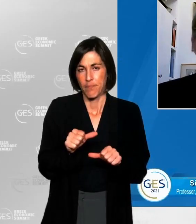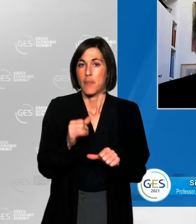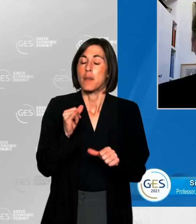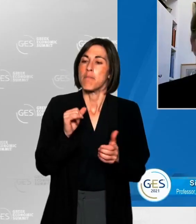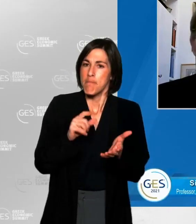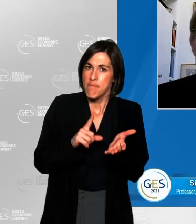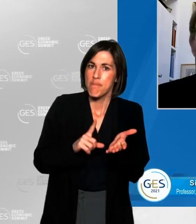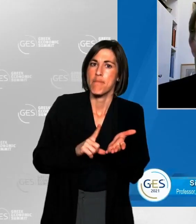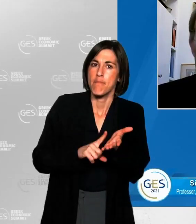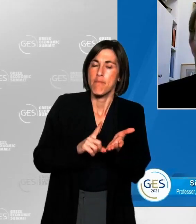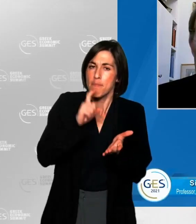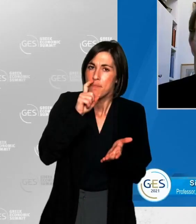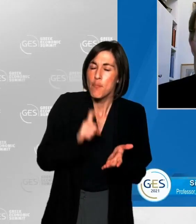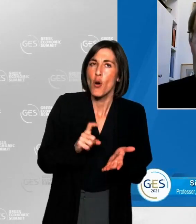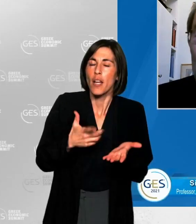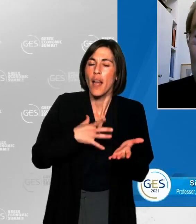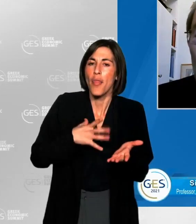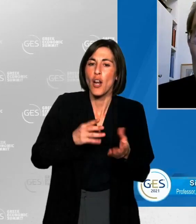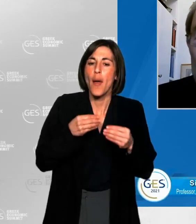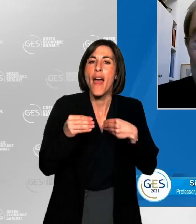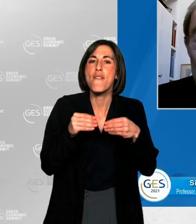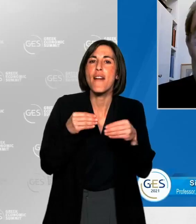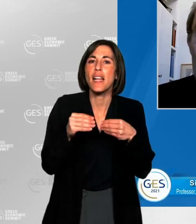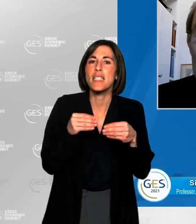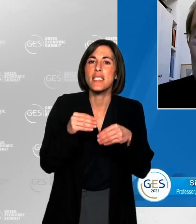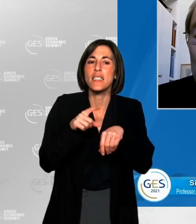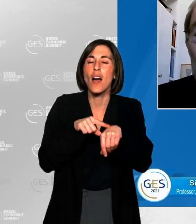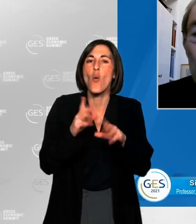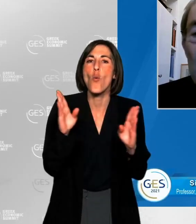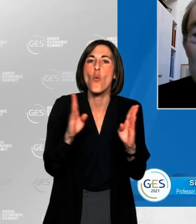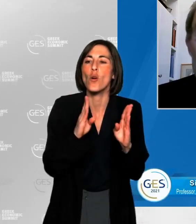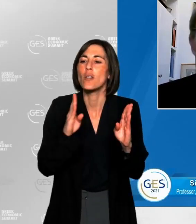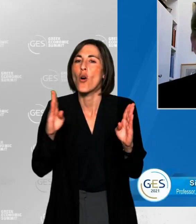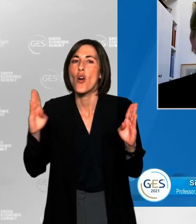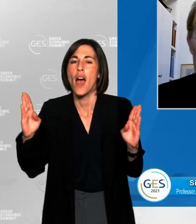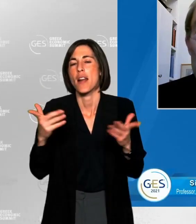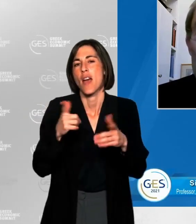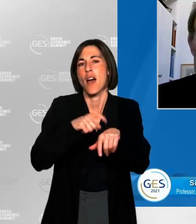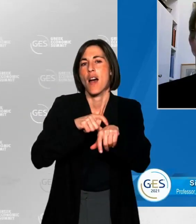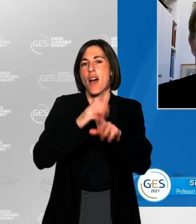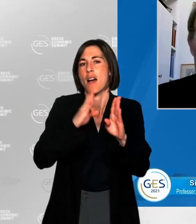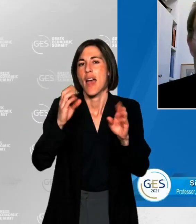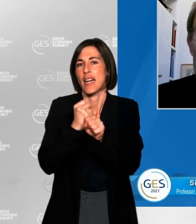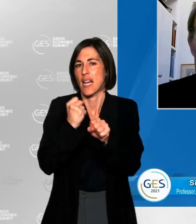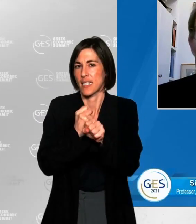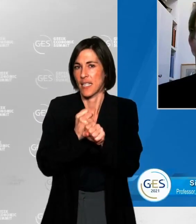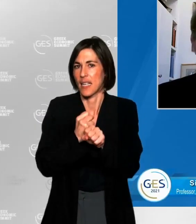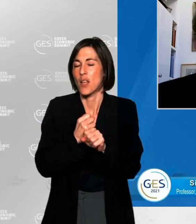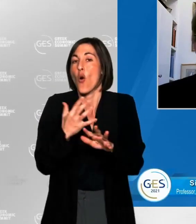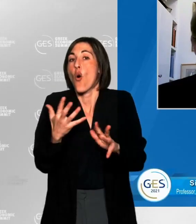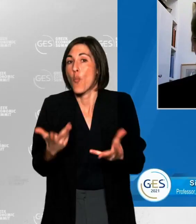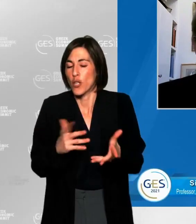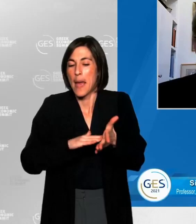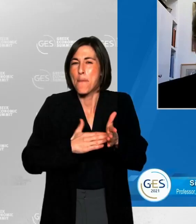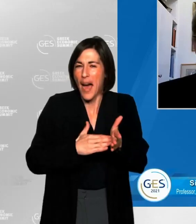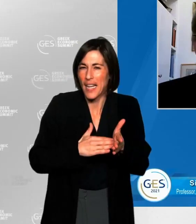on. So workers need to adapt to the substantial changes that we're seeing in